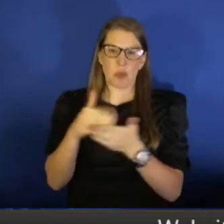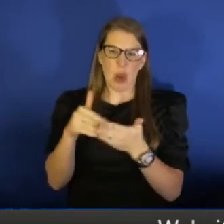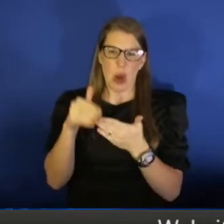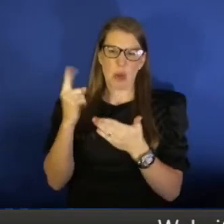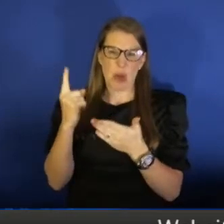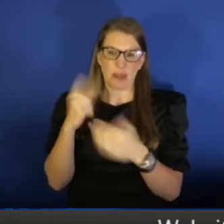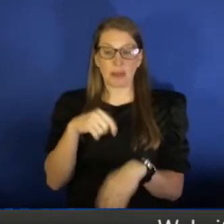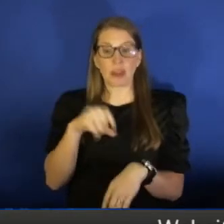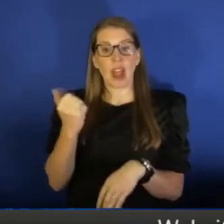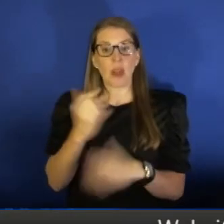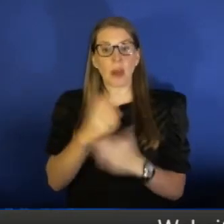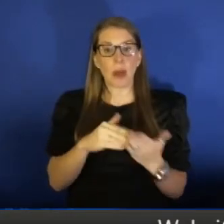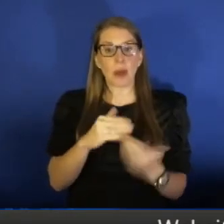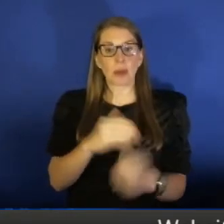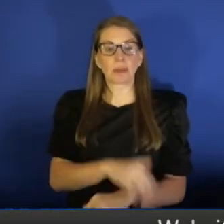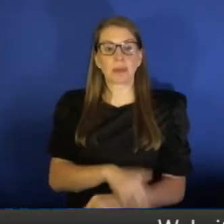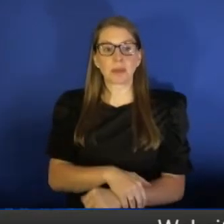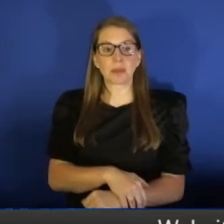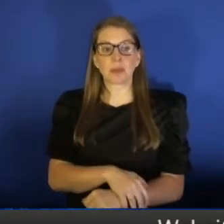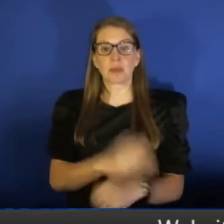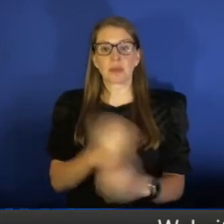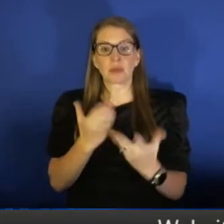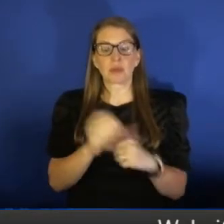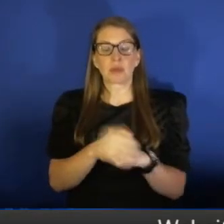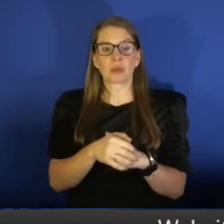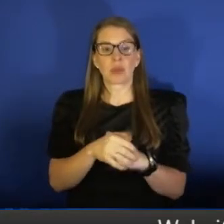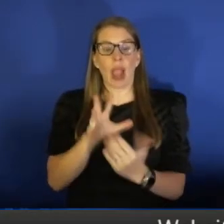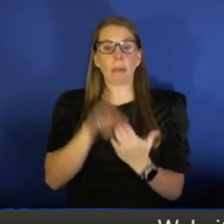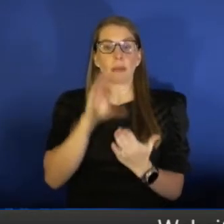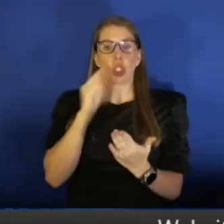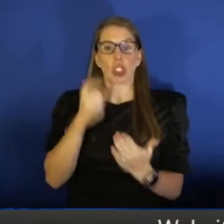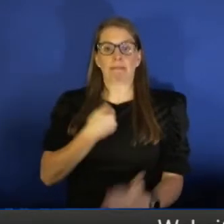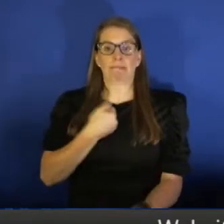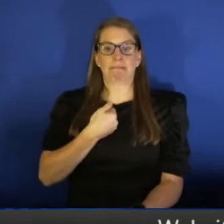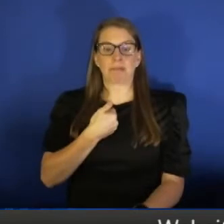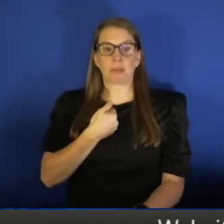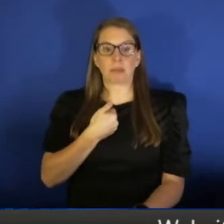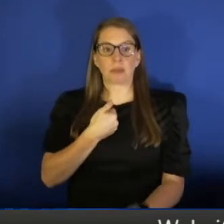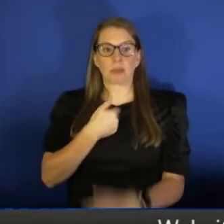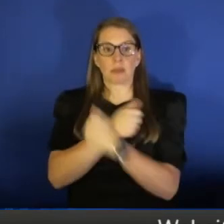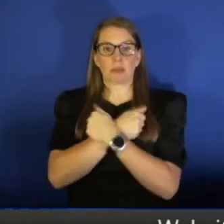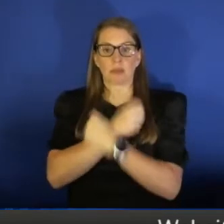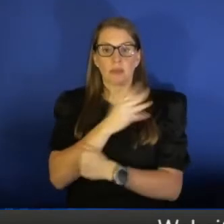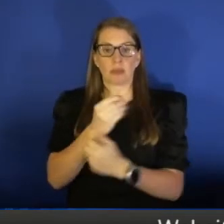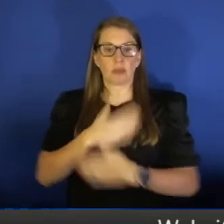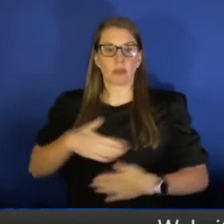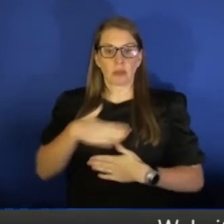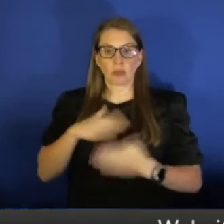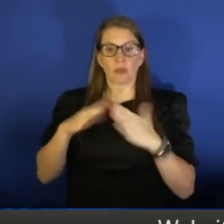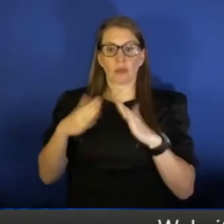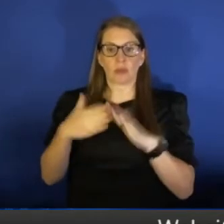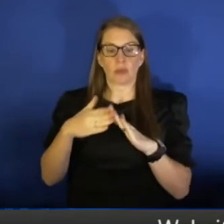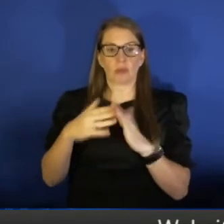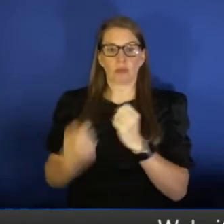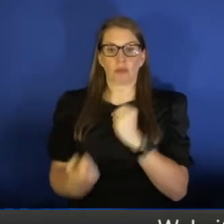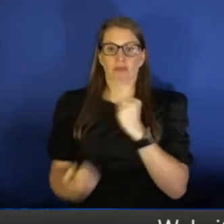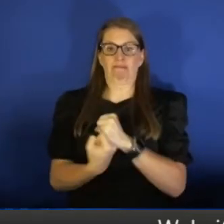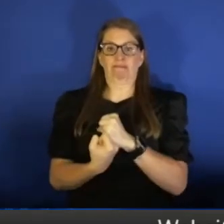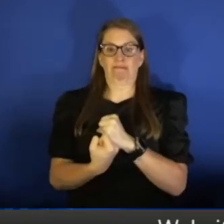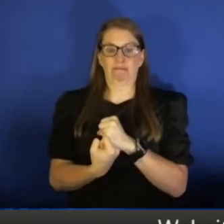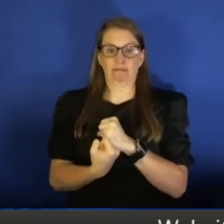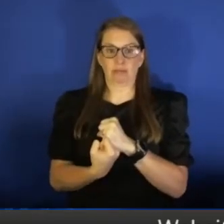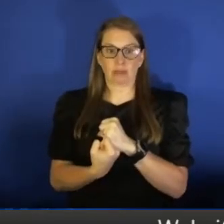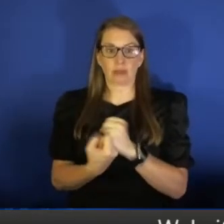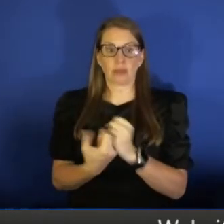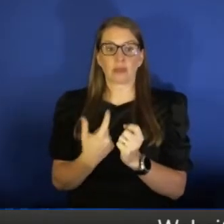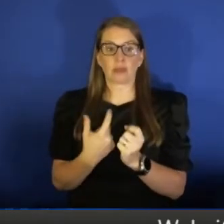part of it is I am learning what it means to love and appreciate a community that supports you. So, I would